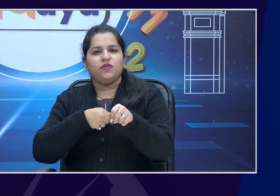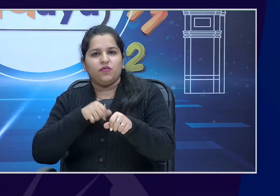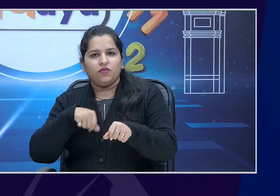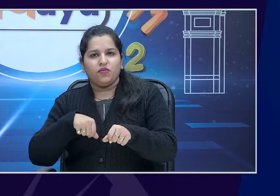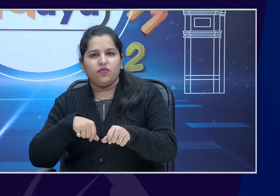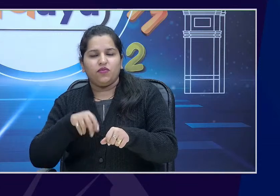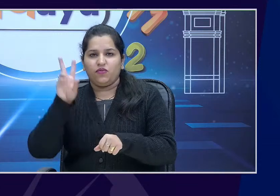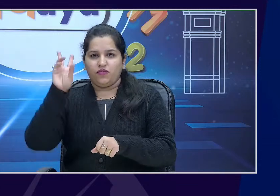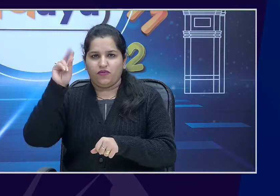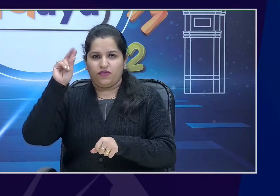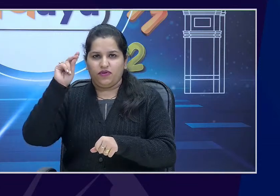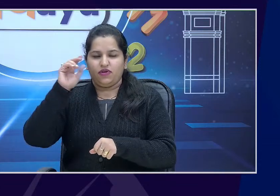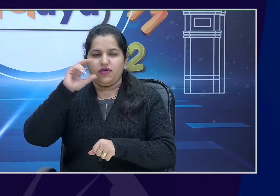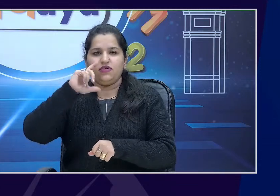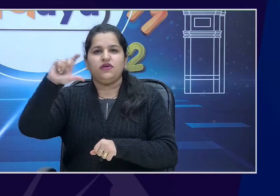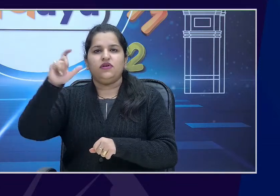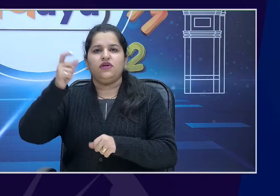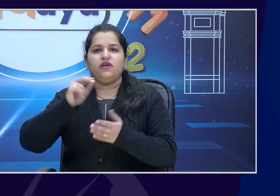is confide.